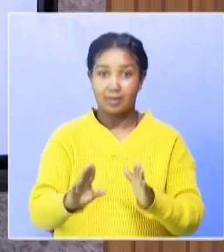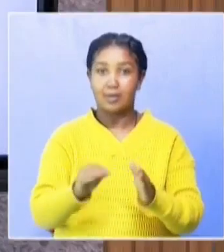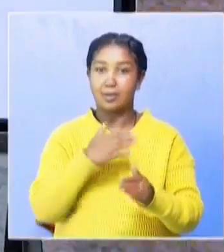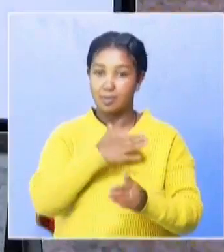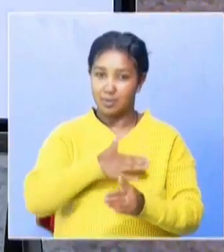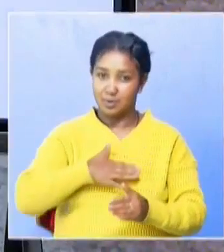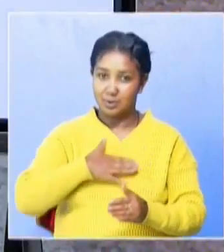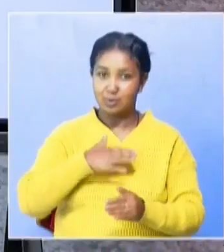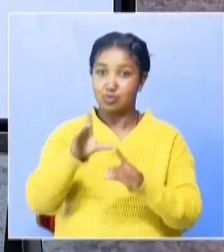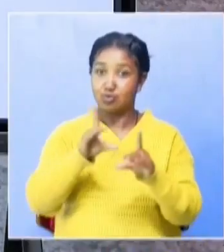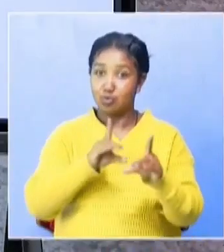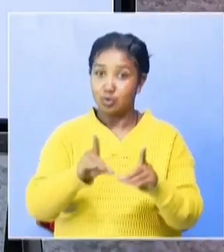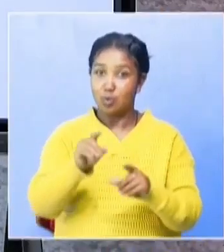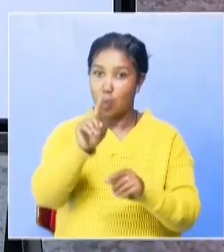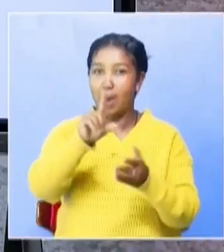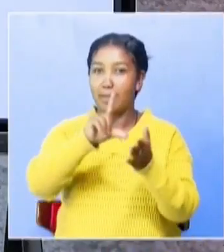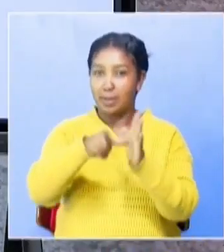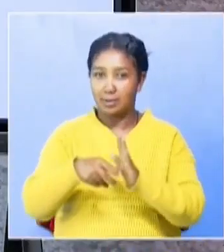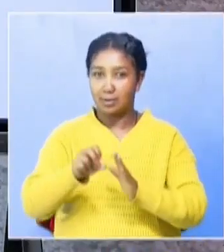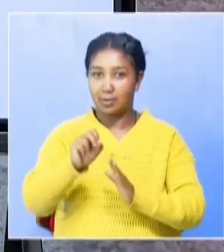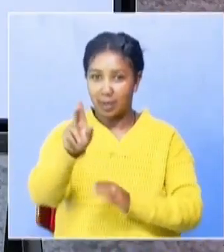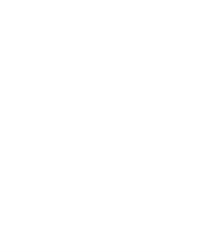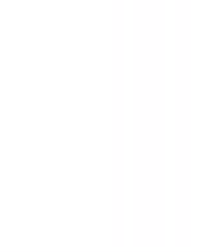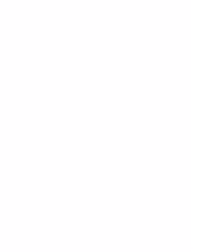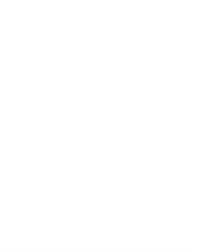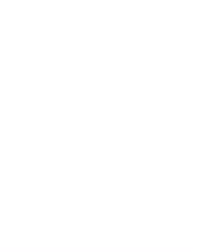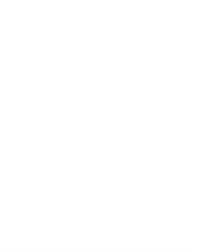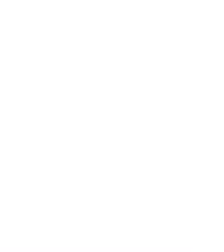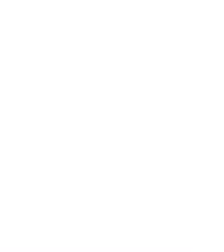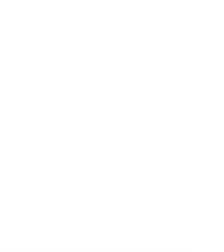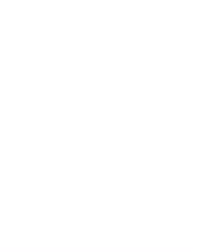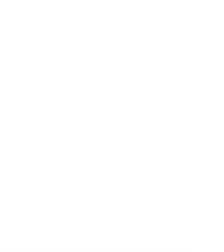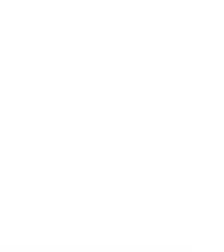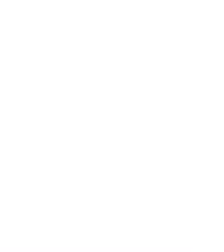Please do it just for 1 minute.